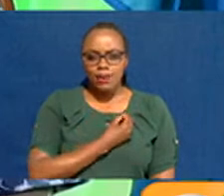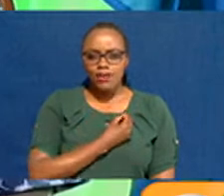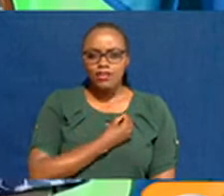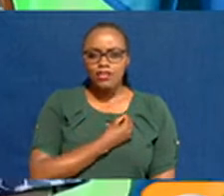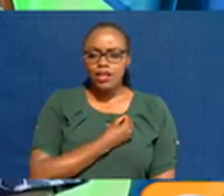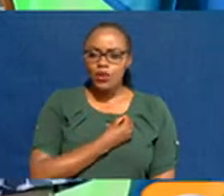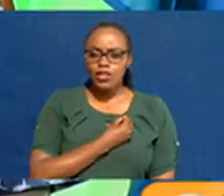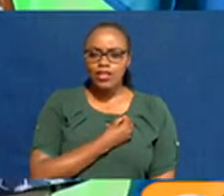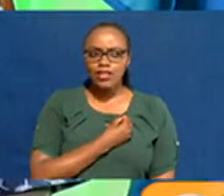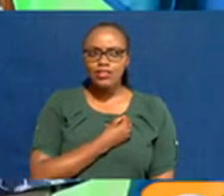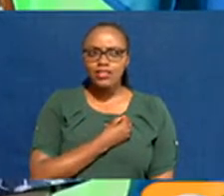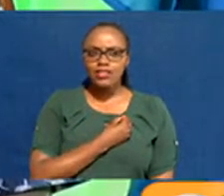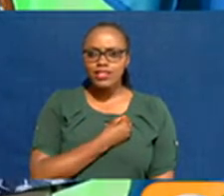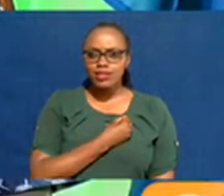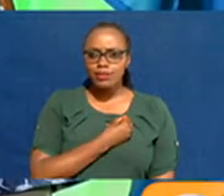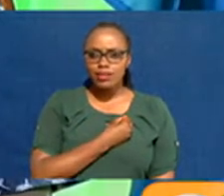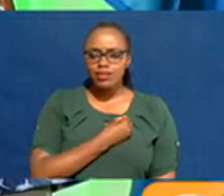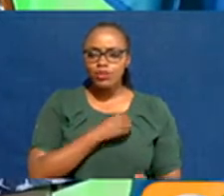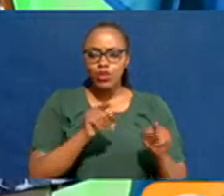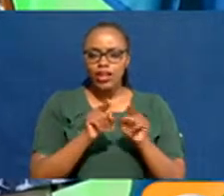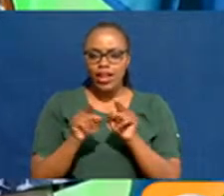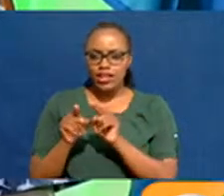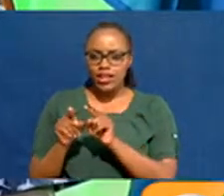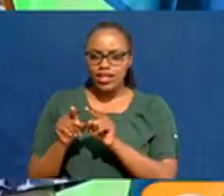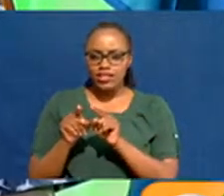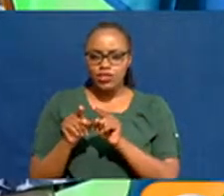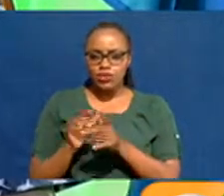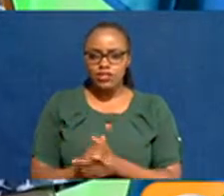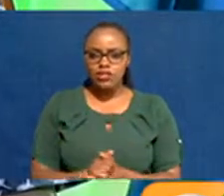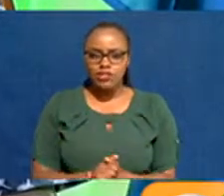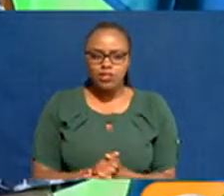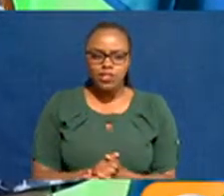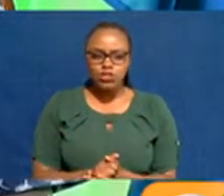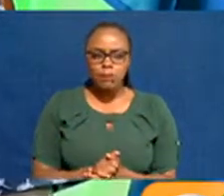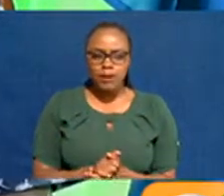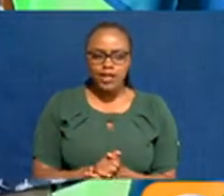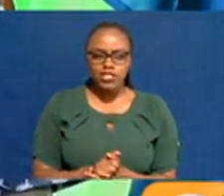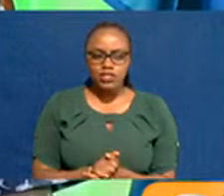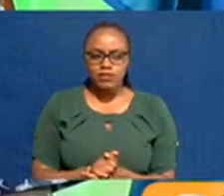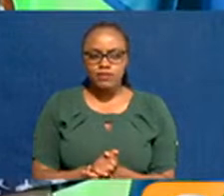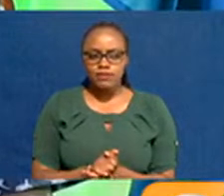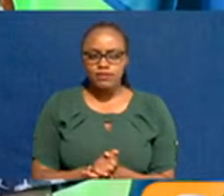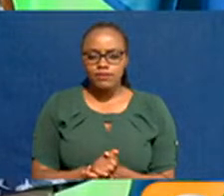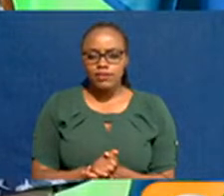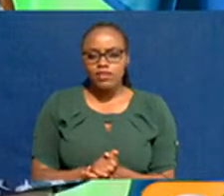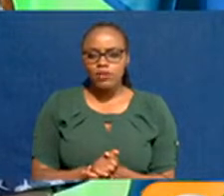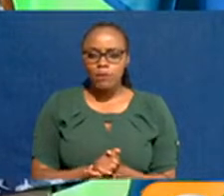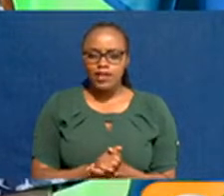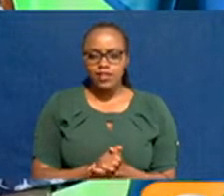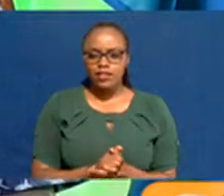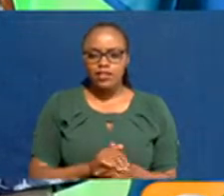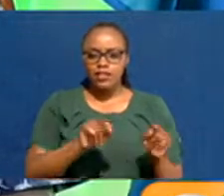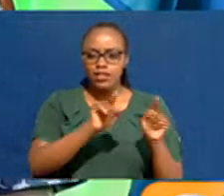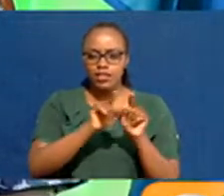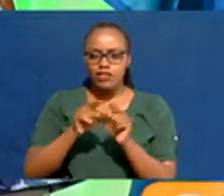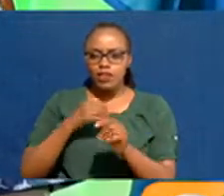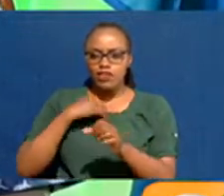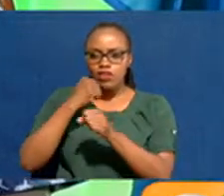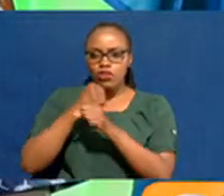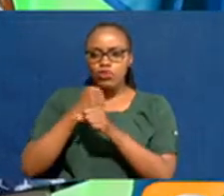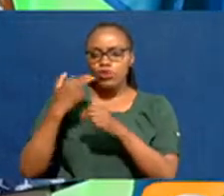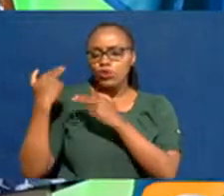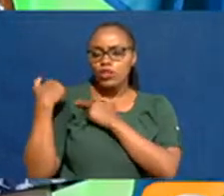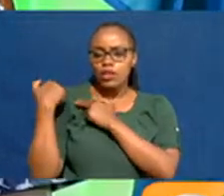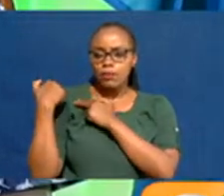strengthen press freedom. But as much as we have freedom of the press, it goes with